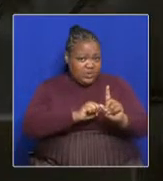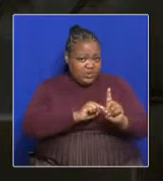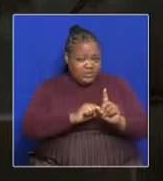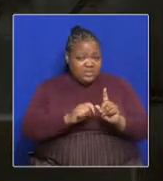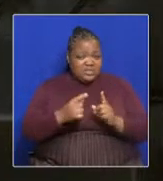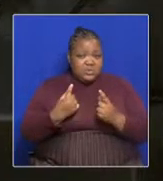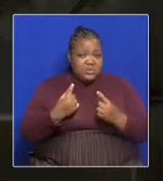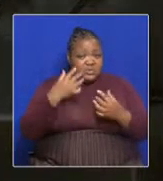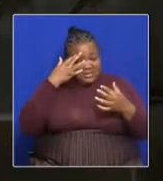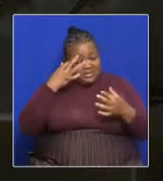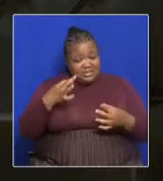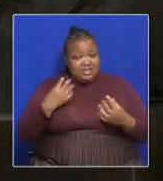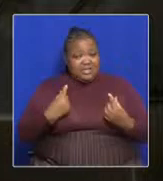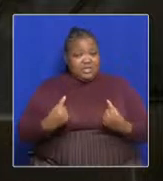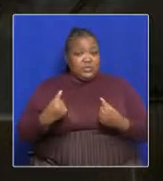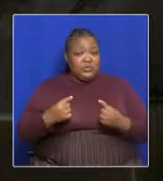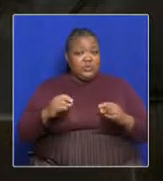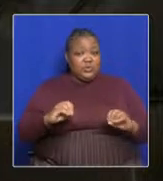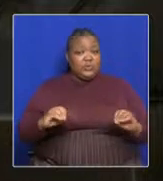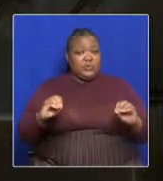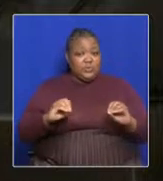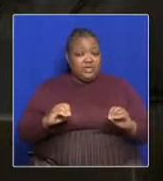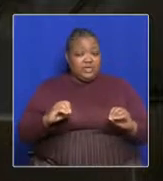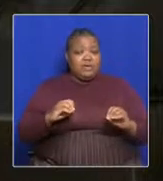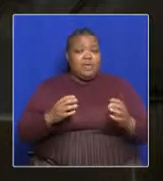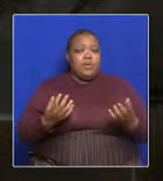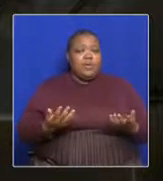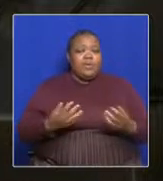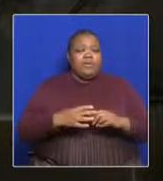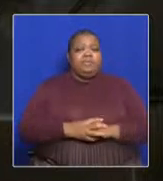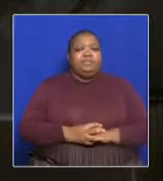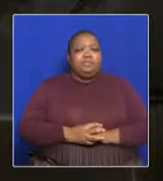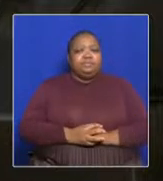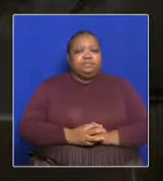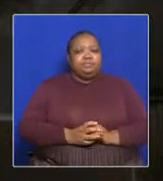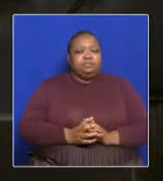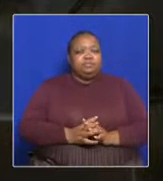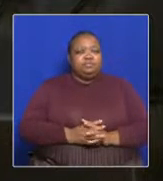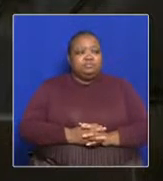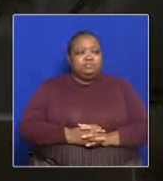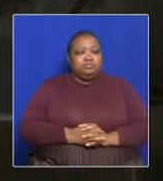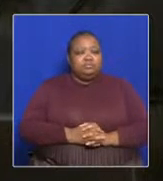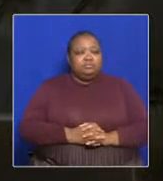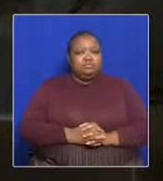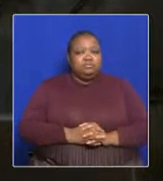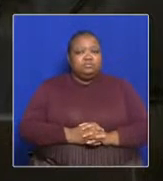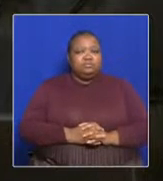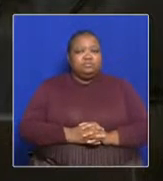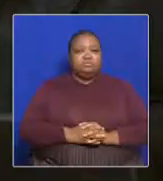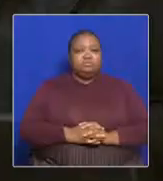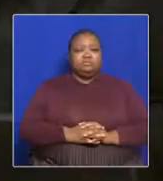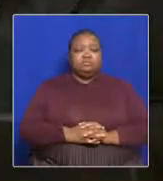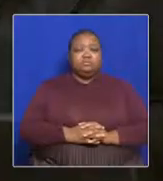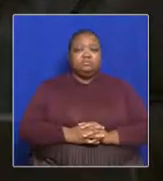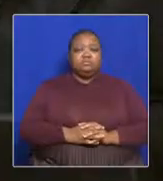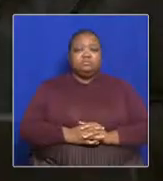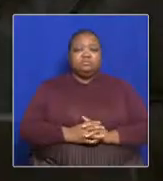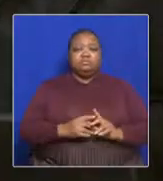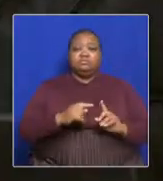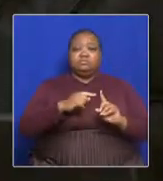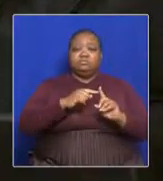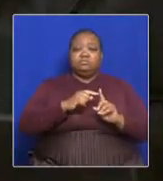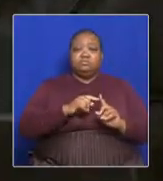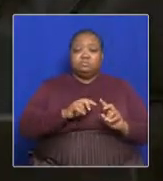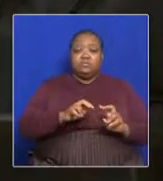about it, or you were derelict of your duty as an investigating officer, and we